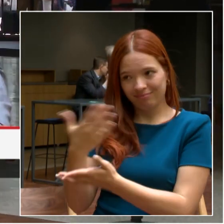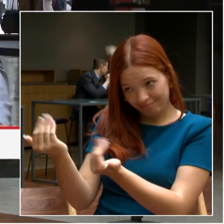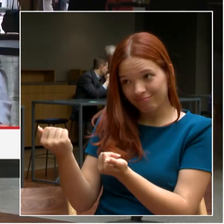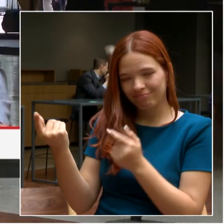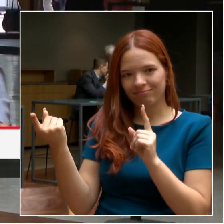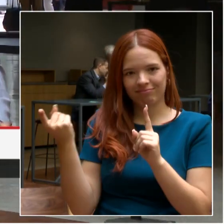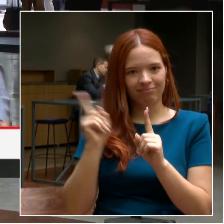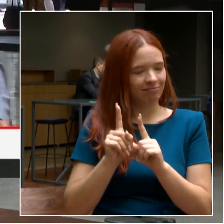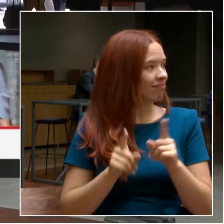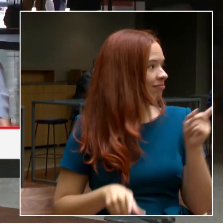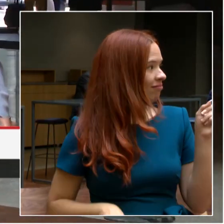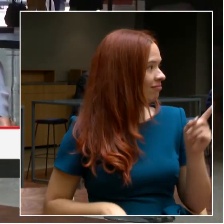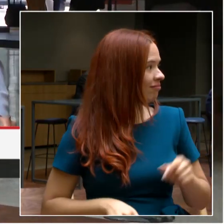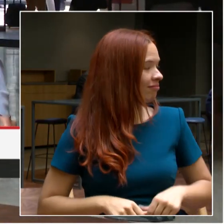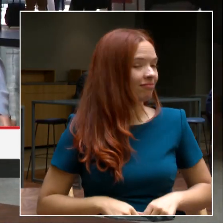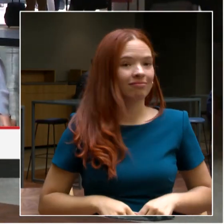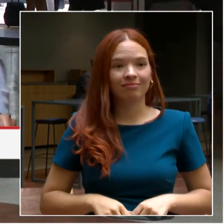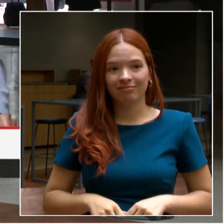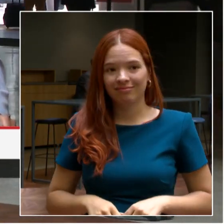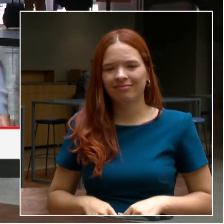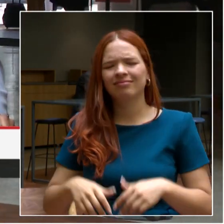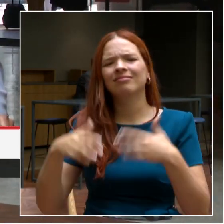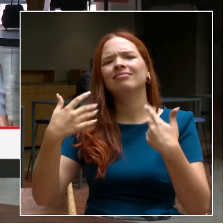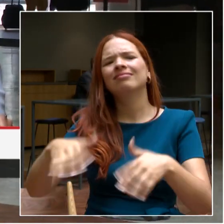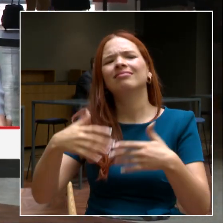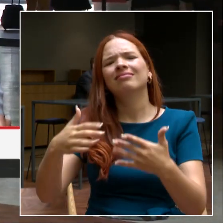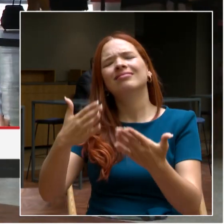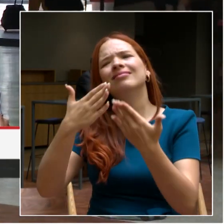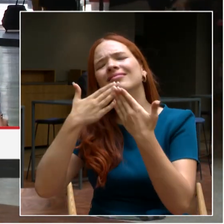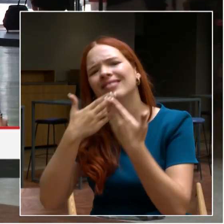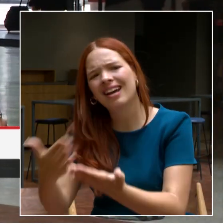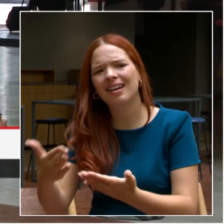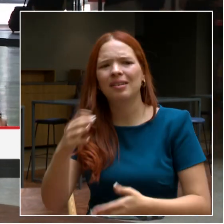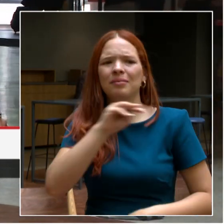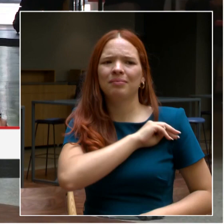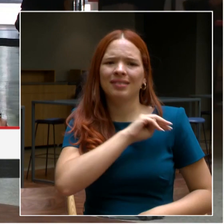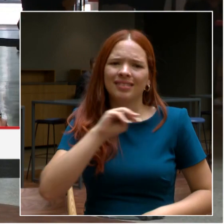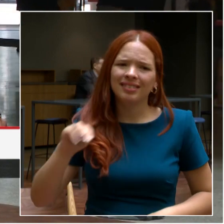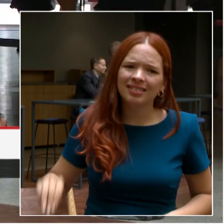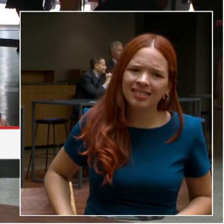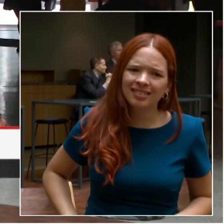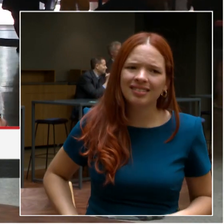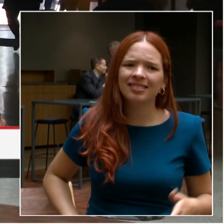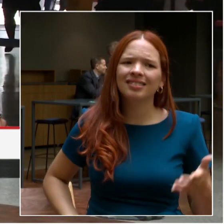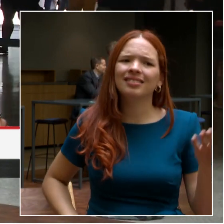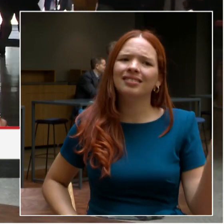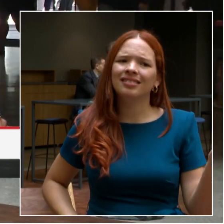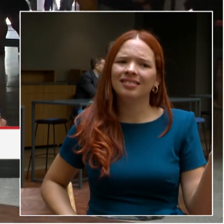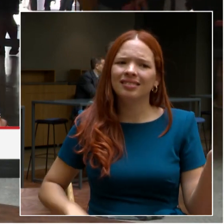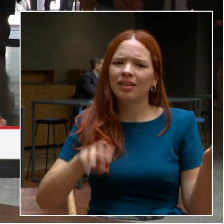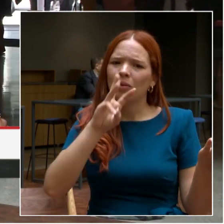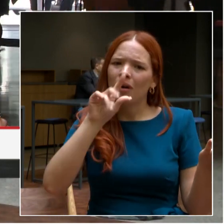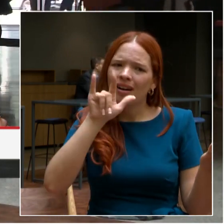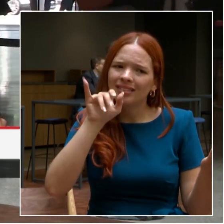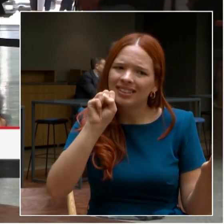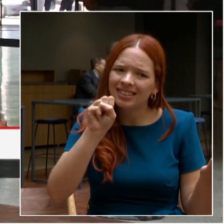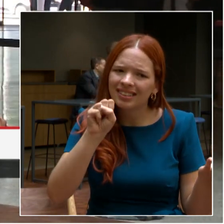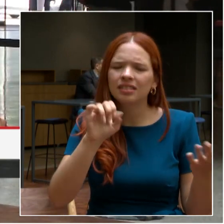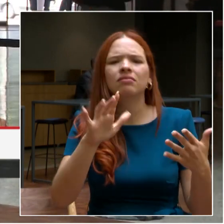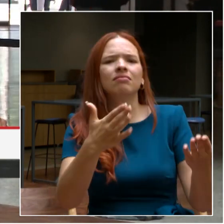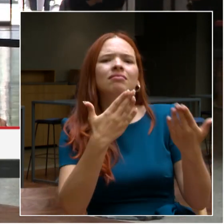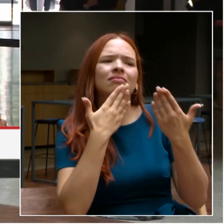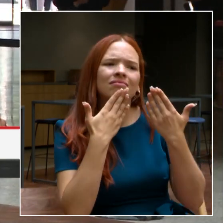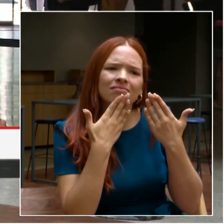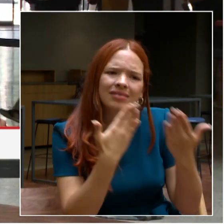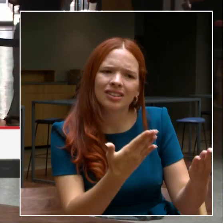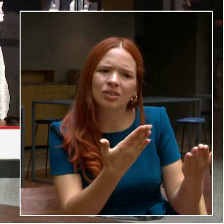Thank you, Mayor Williams, and thank you to Mayor Bowser and Golden Triangle Bid and Downtown DC Bid for